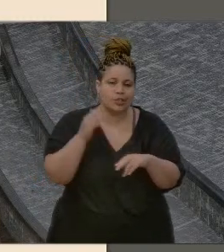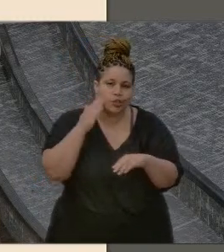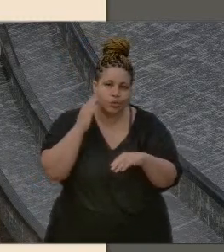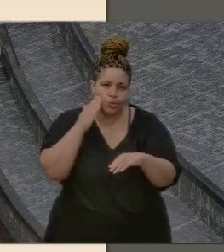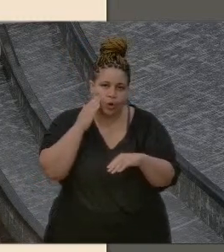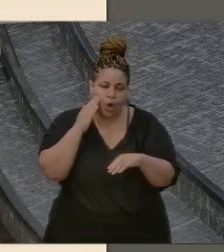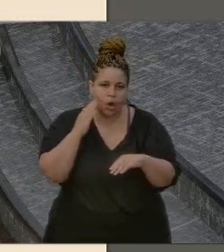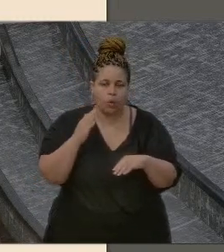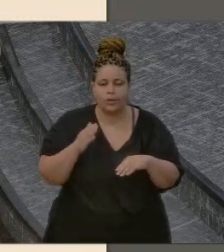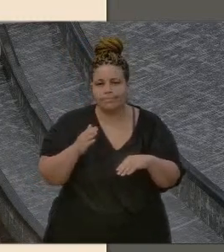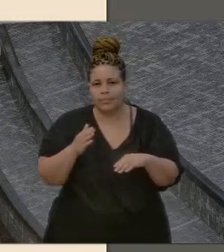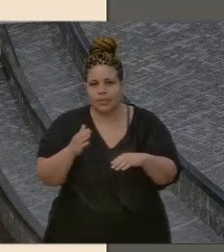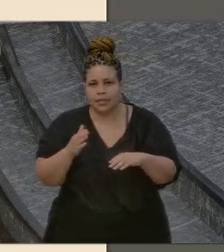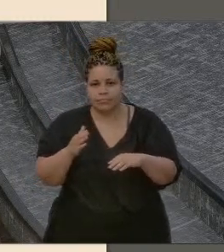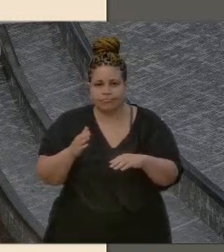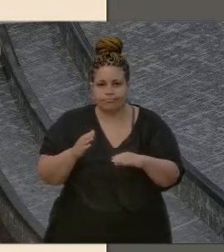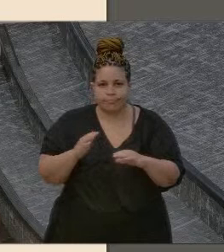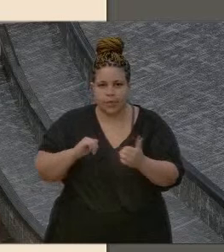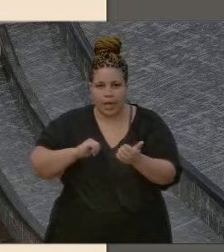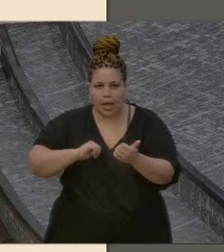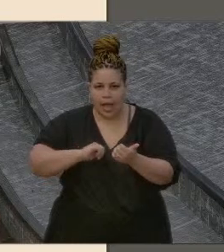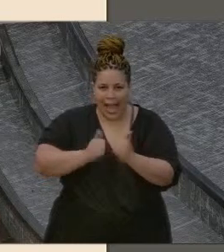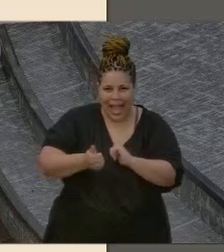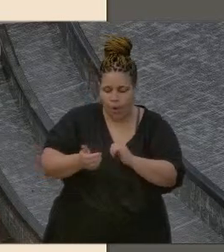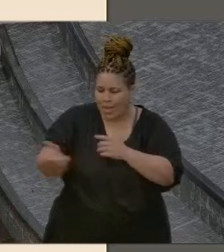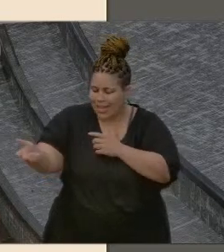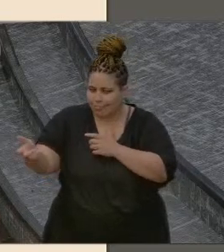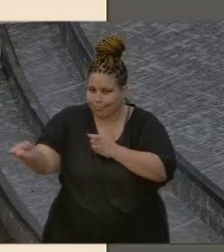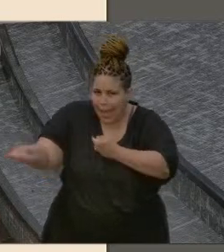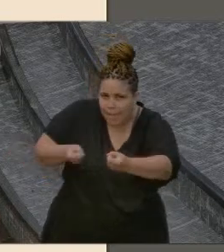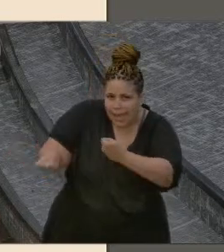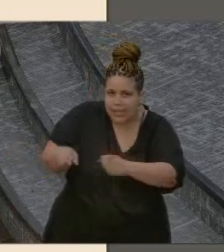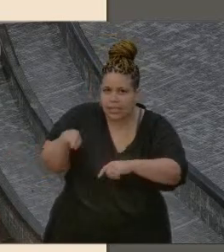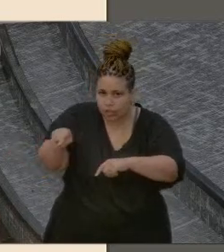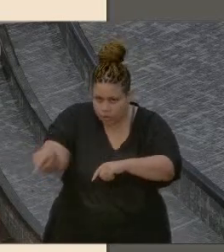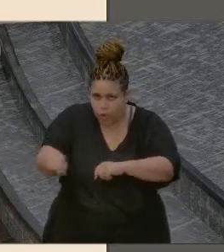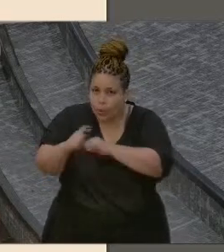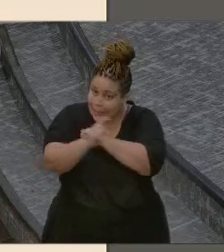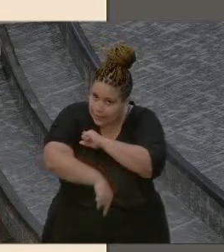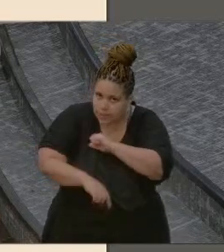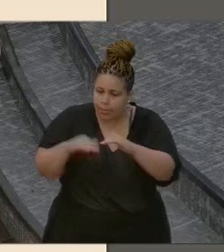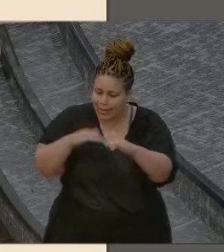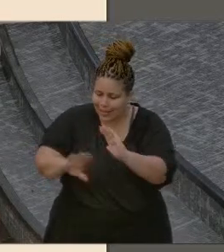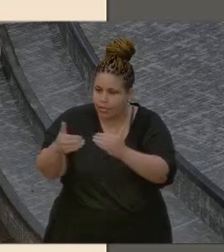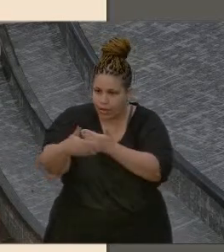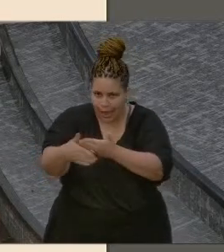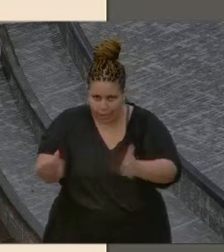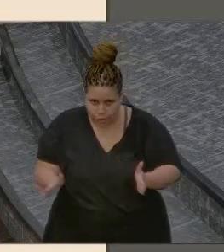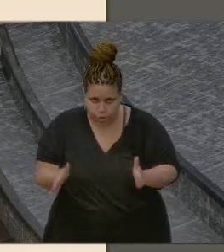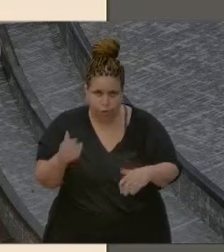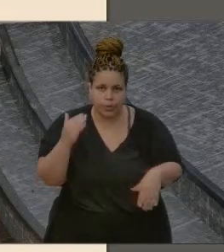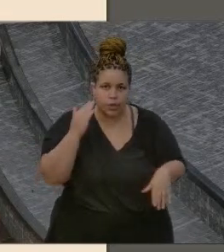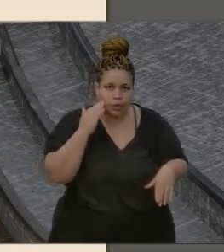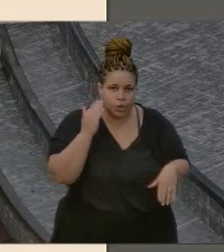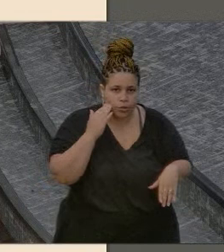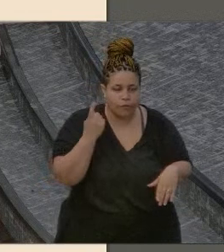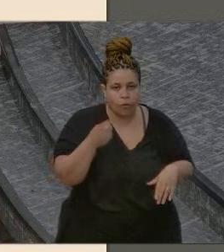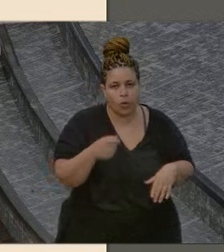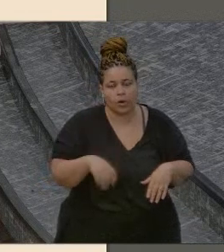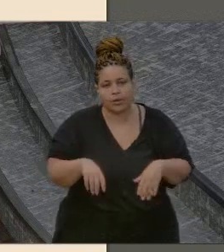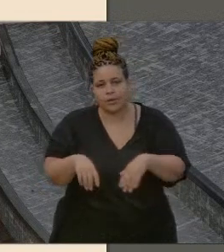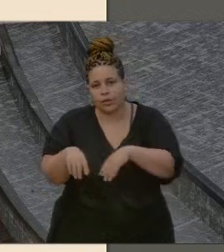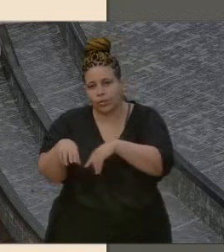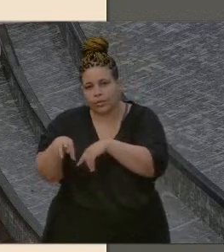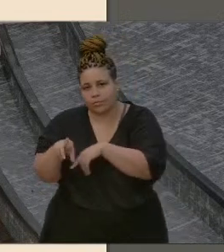learning and empathy, which will then result in a greater frequency of non-punitive and restorative practices.